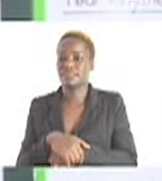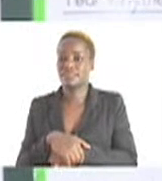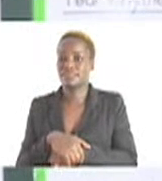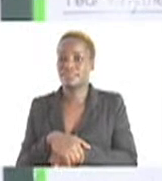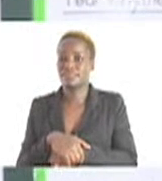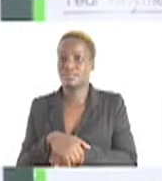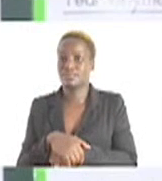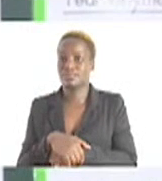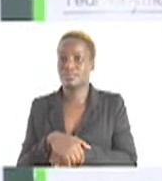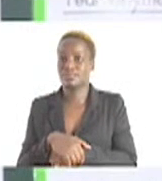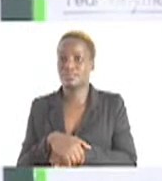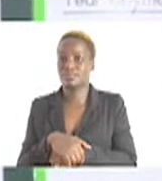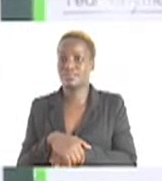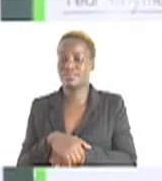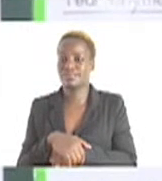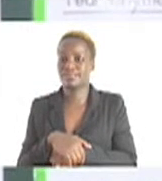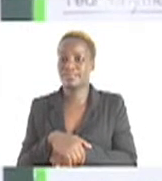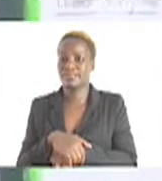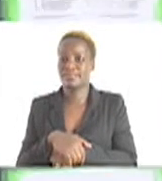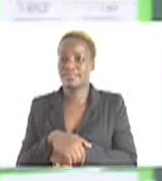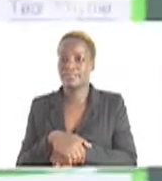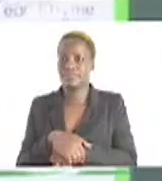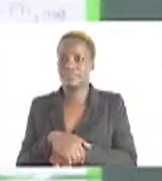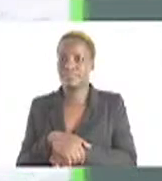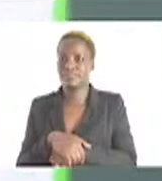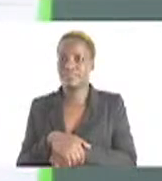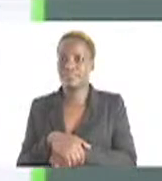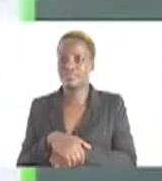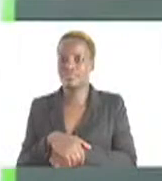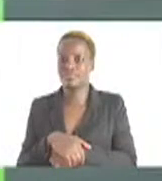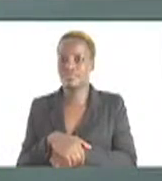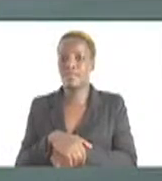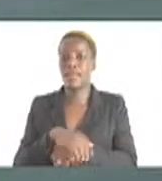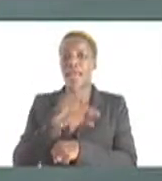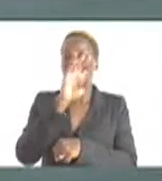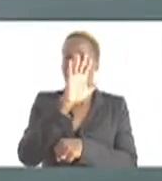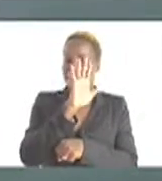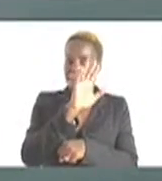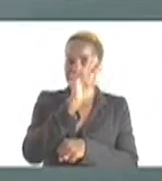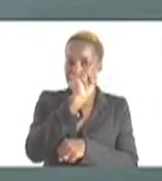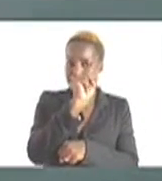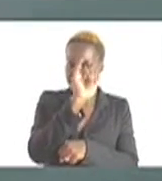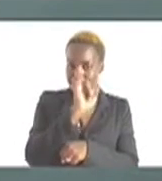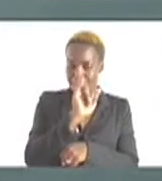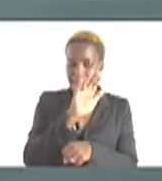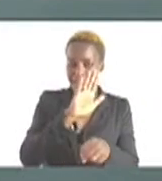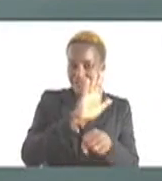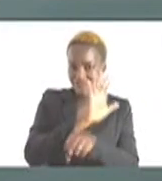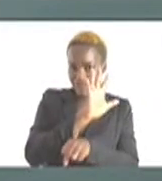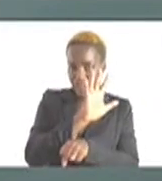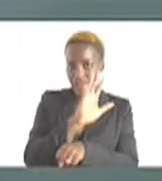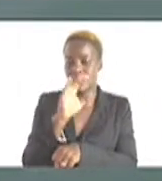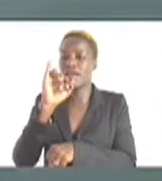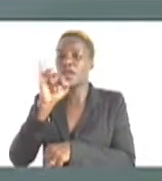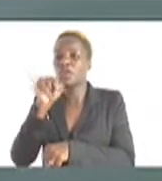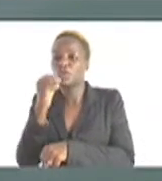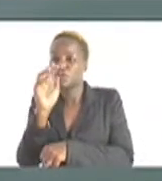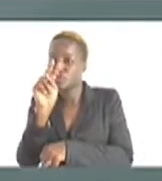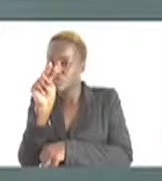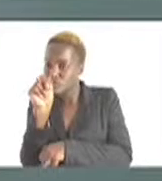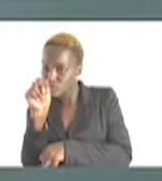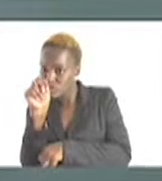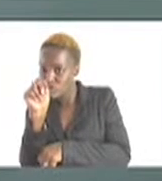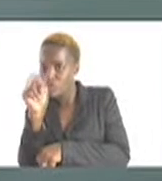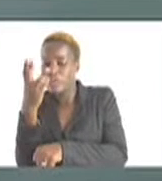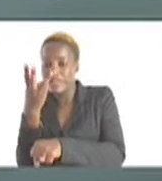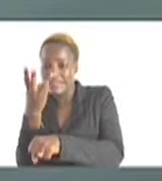have September, we have May here, and then we have June following, which